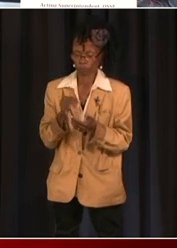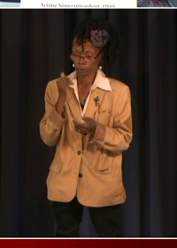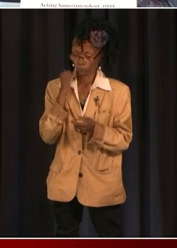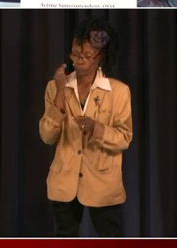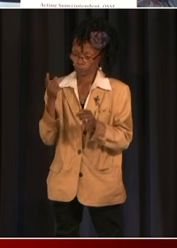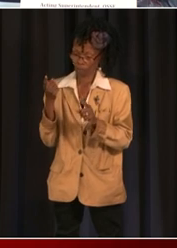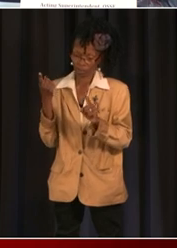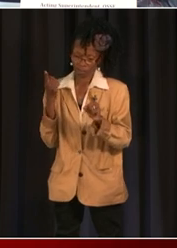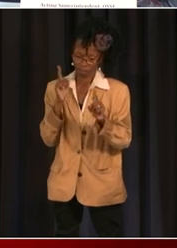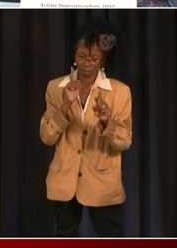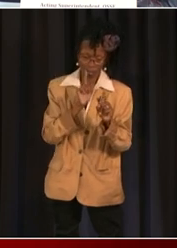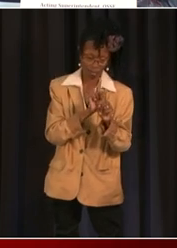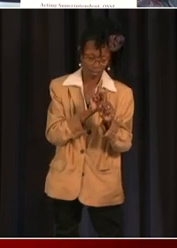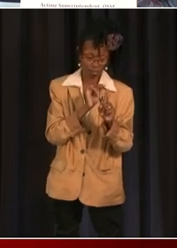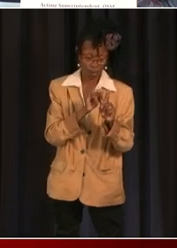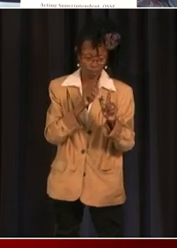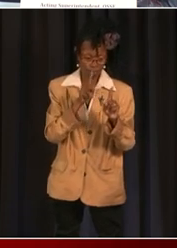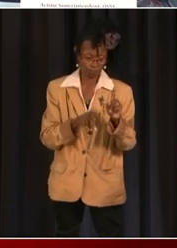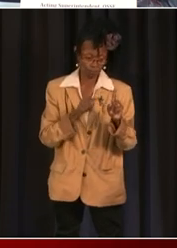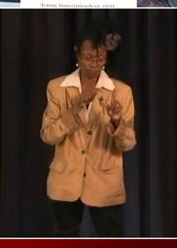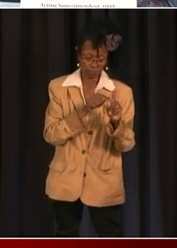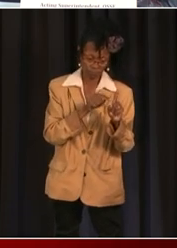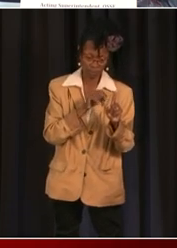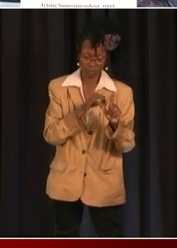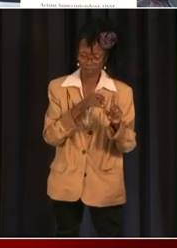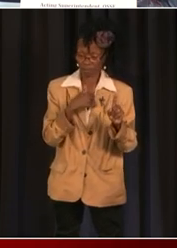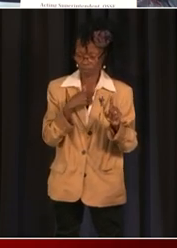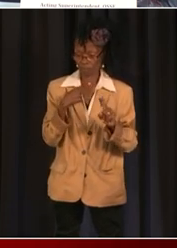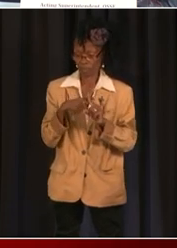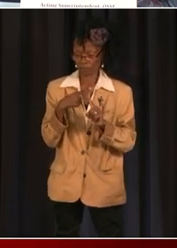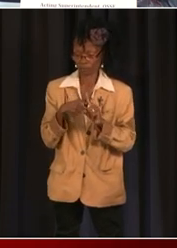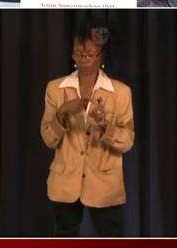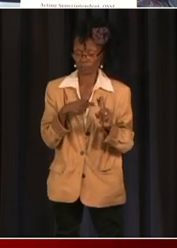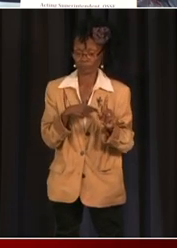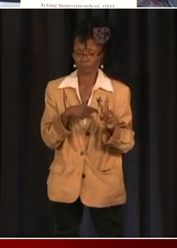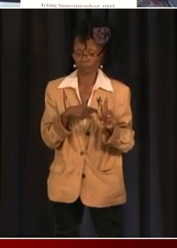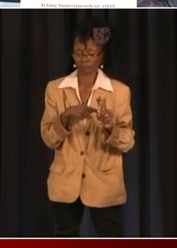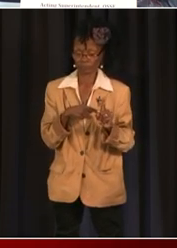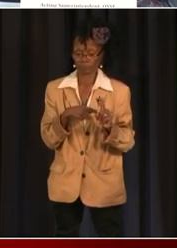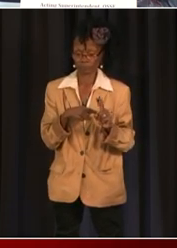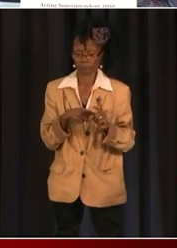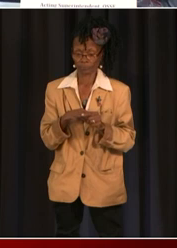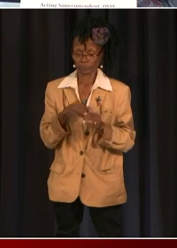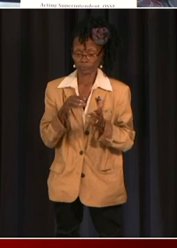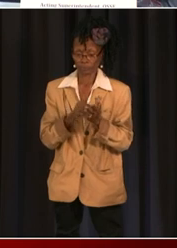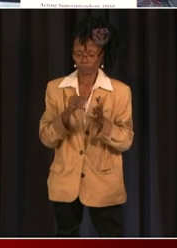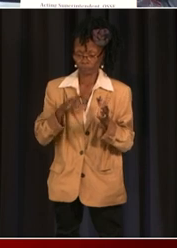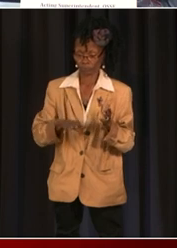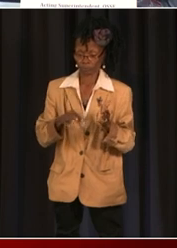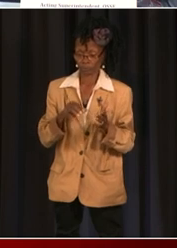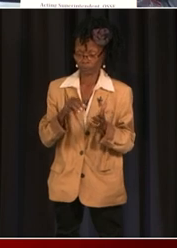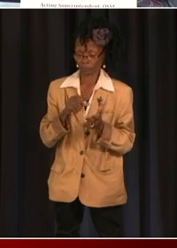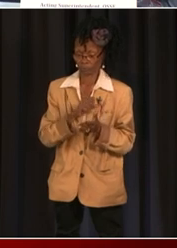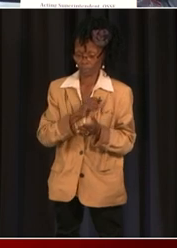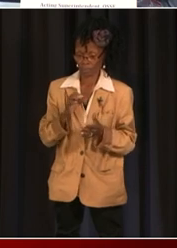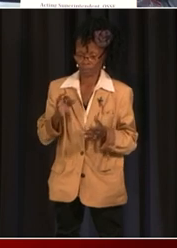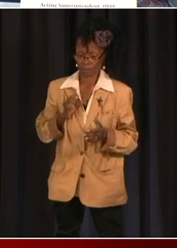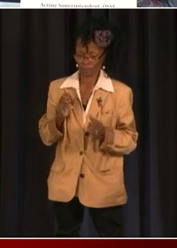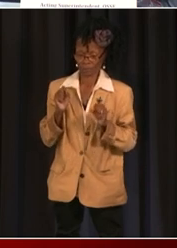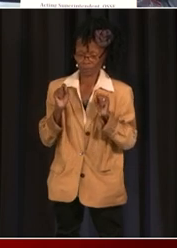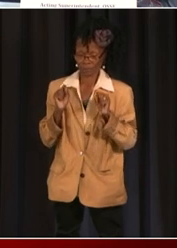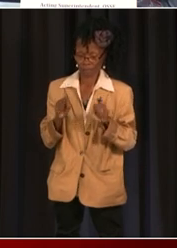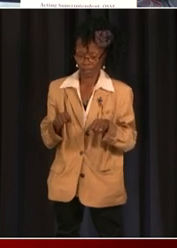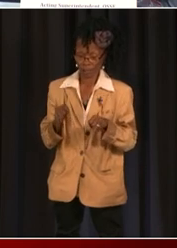another individual in the school who tests positive for COVID-19. Students and staff may return to the classroom after